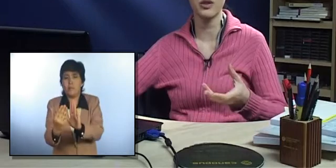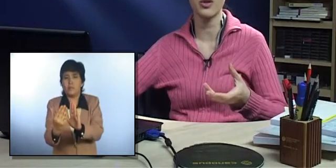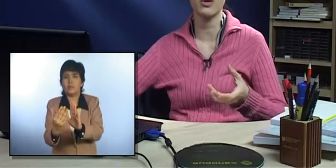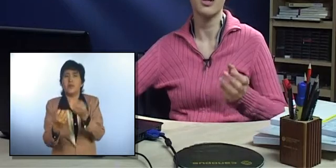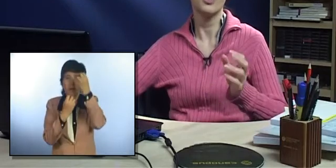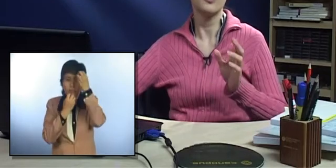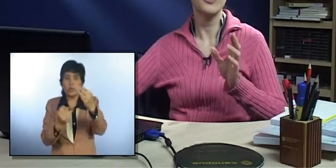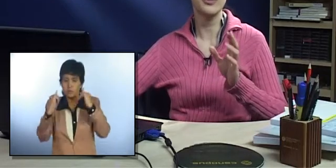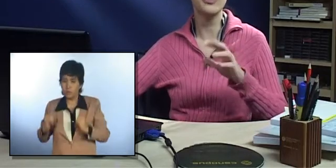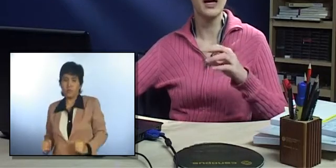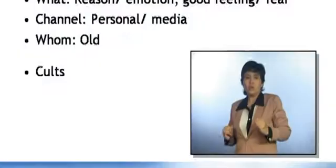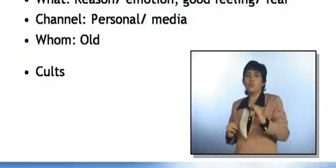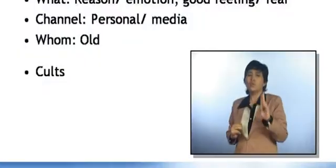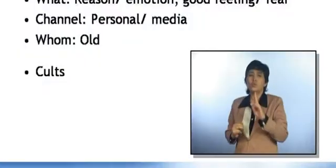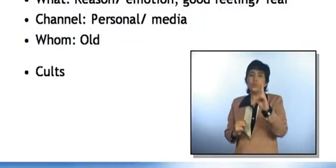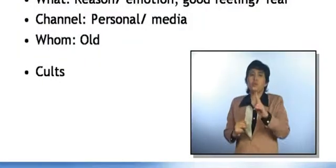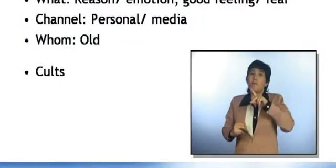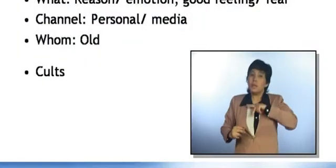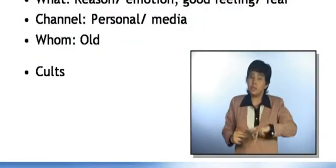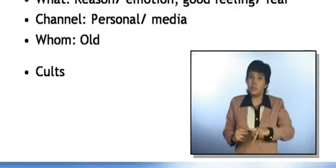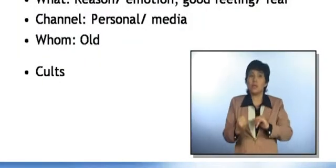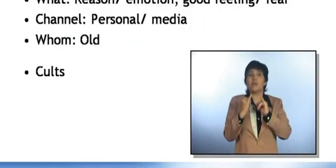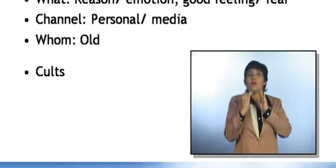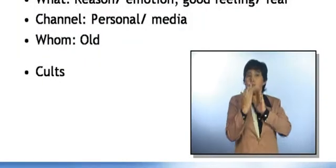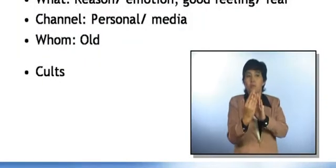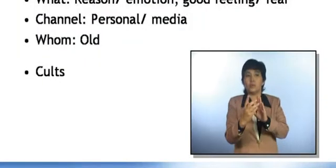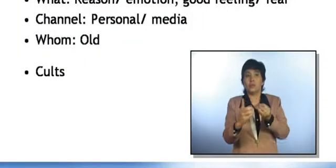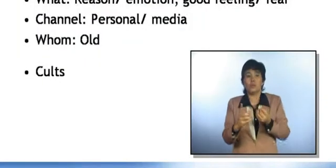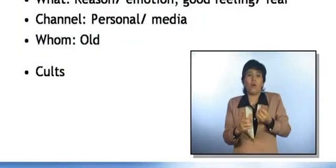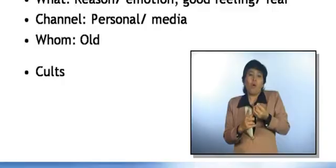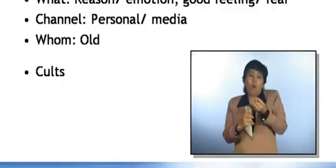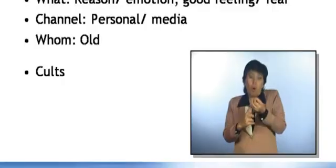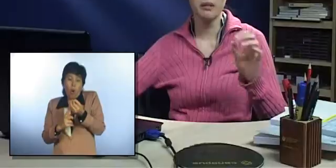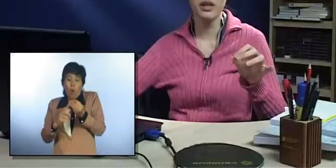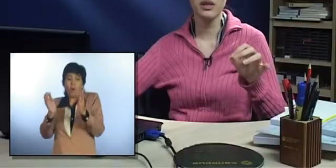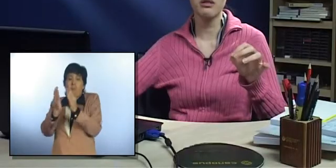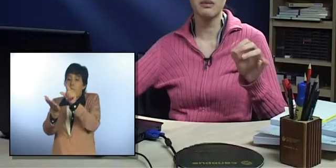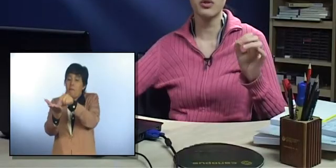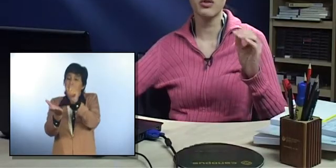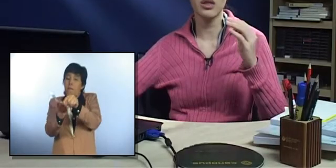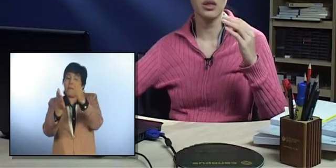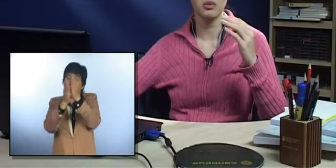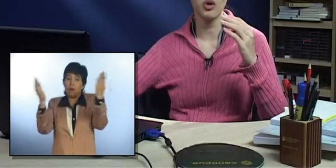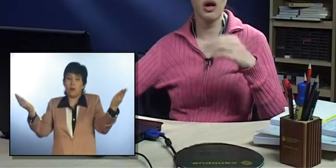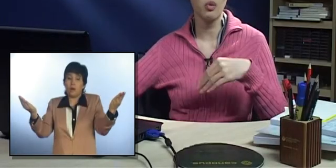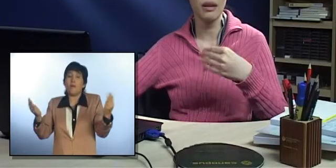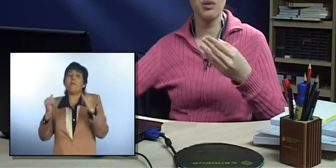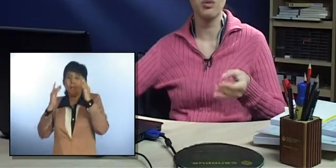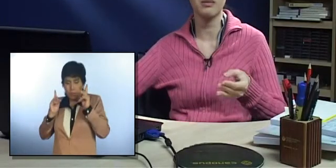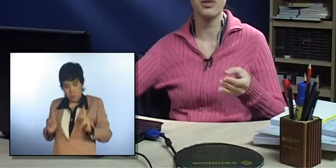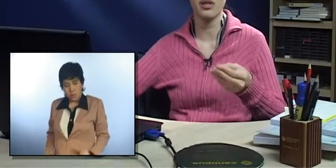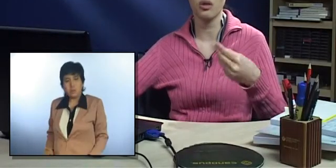the individual? Would you use a personal approach or a media approach? A personal approach is more